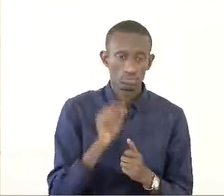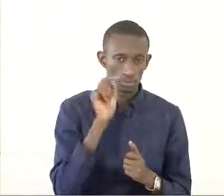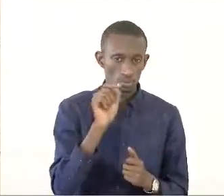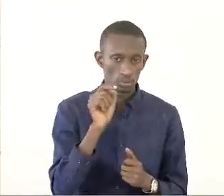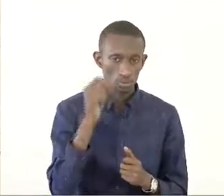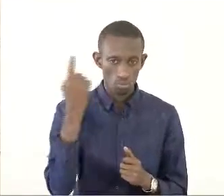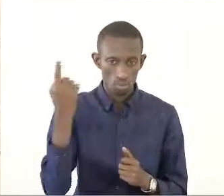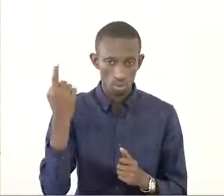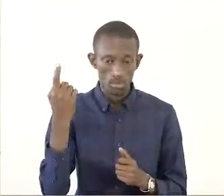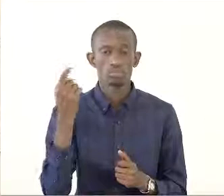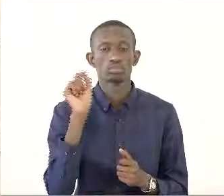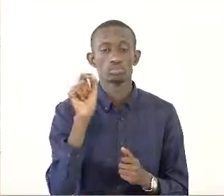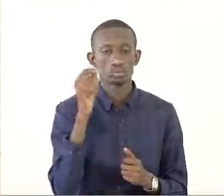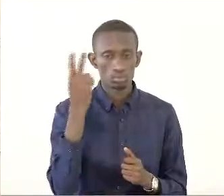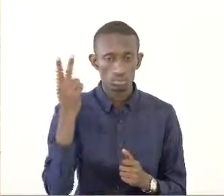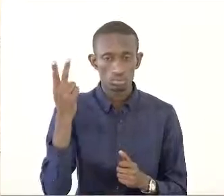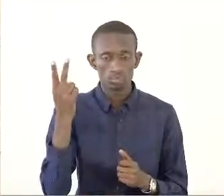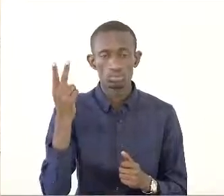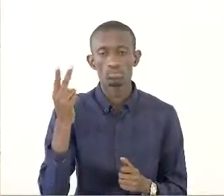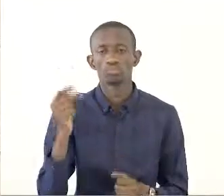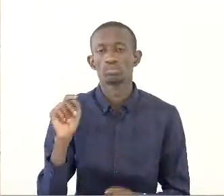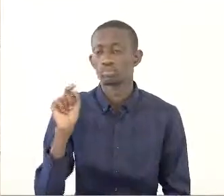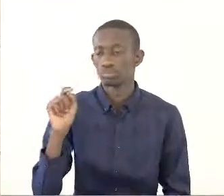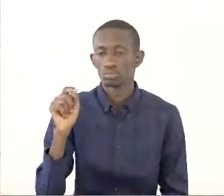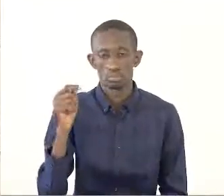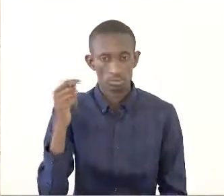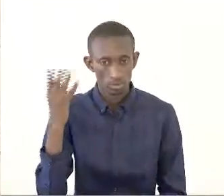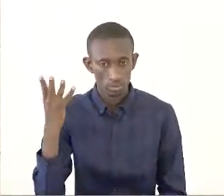just assume the same. This is 4,